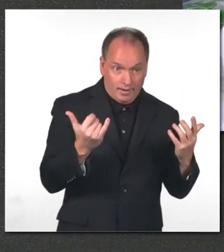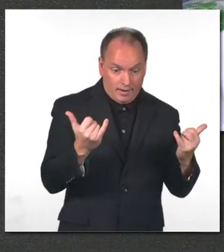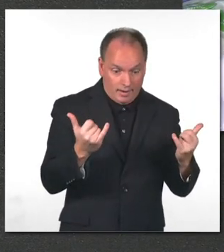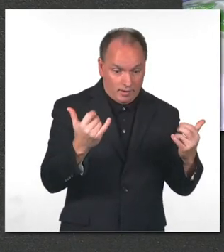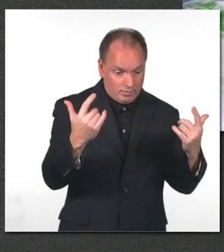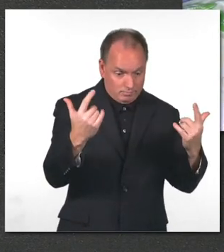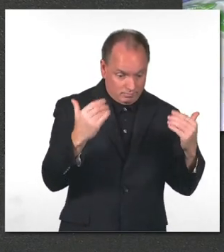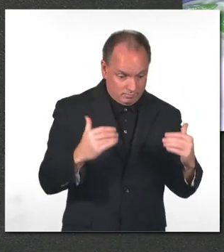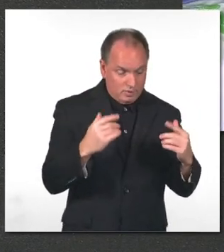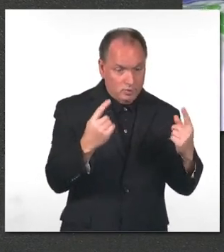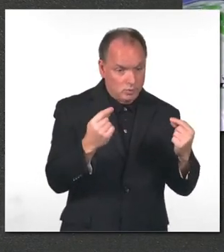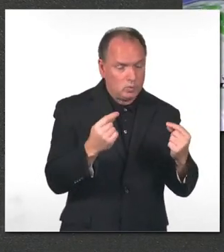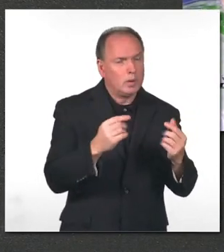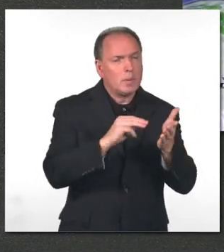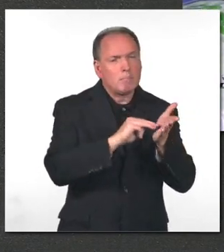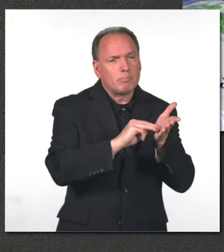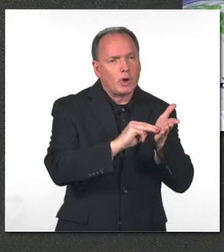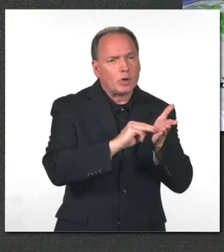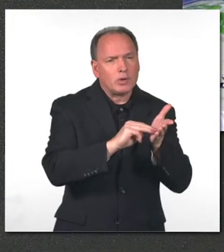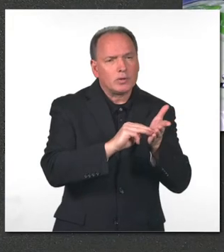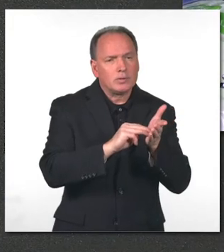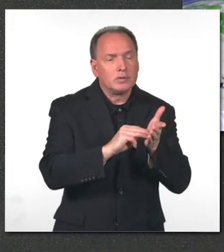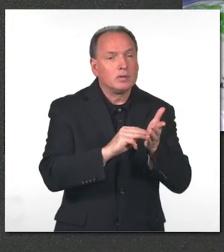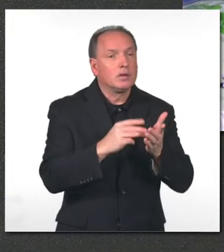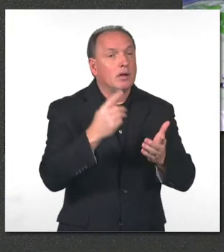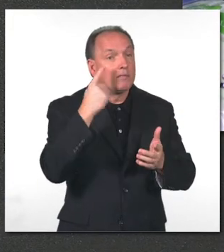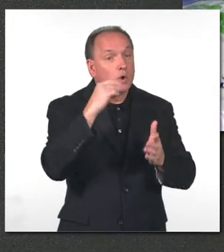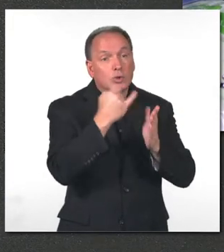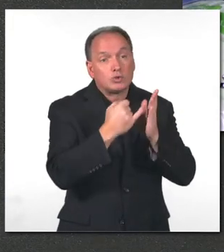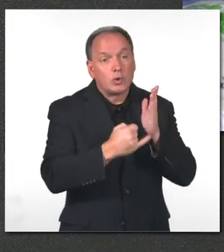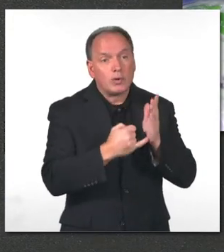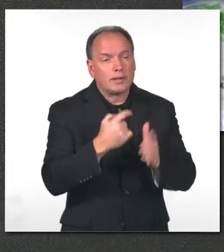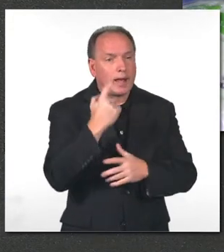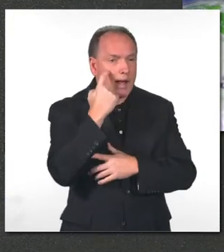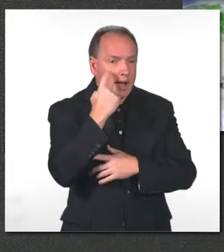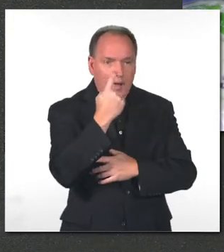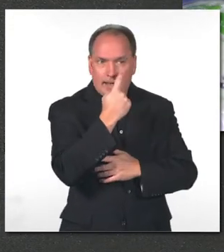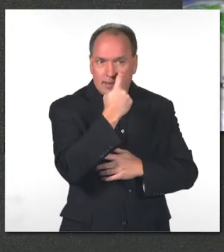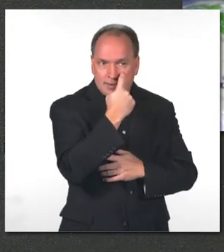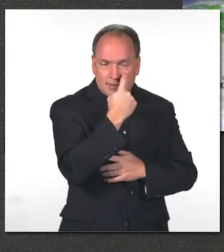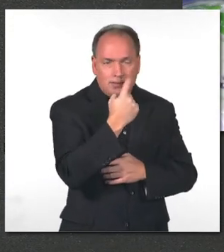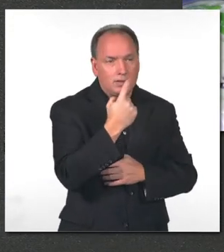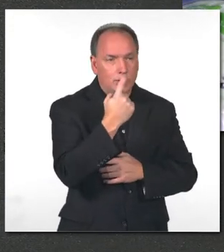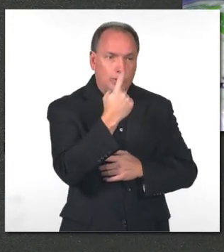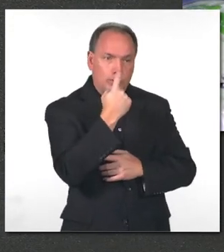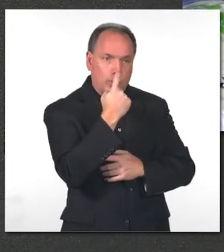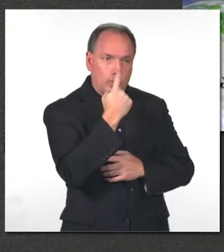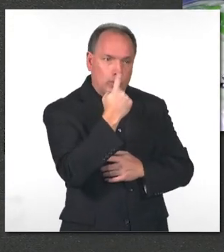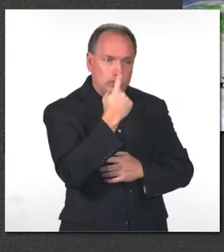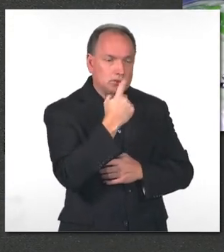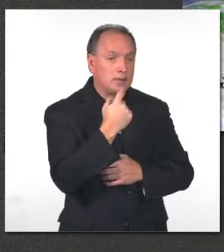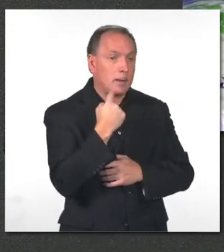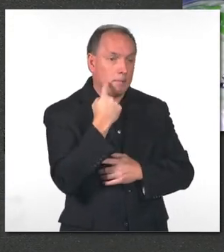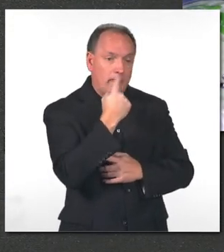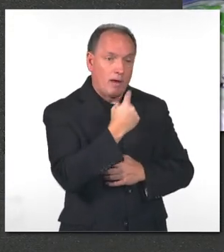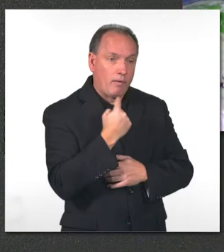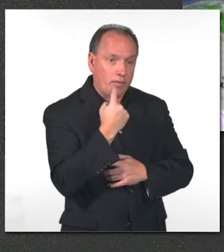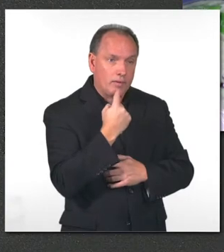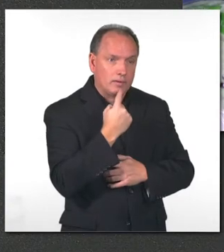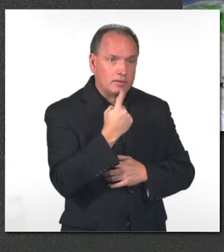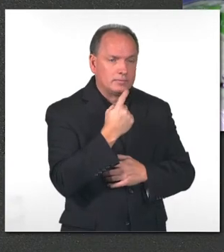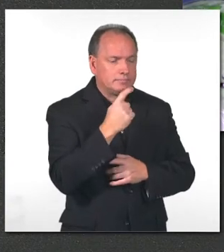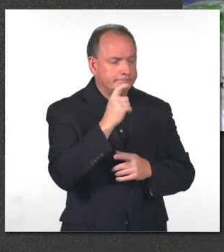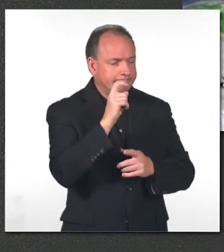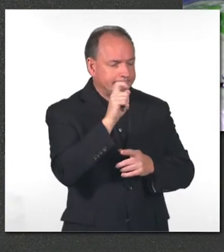So now you can use your markers. And you can draw two eyes, a nose, and a mouth. So I'm going to draw two fly